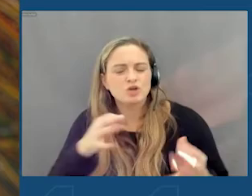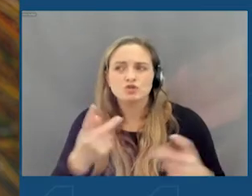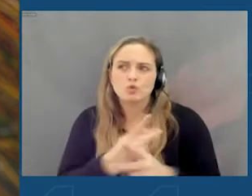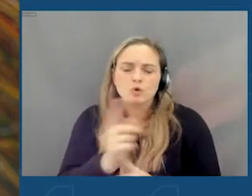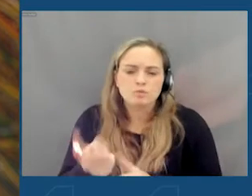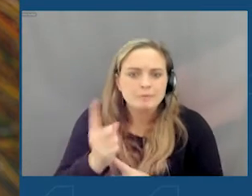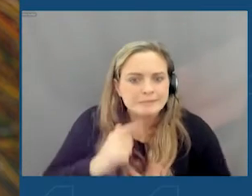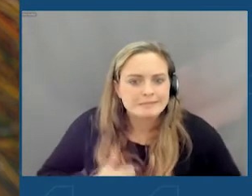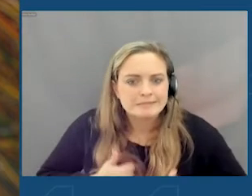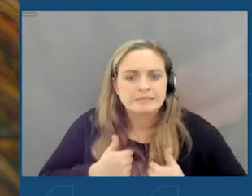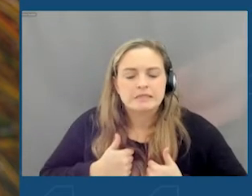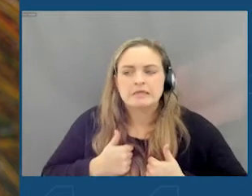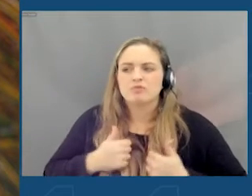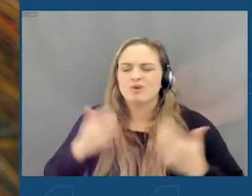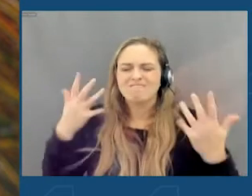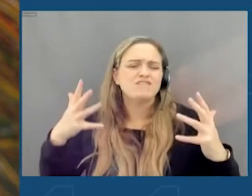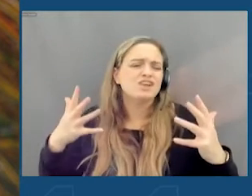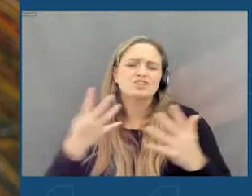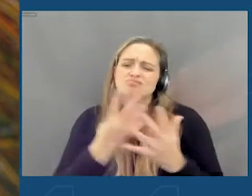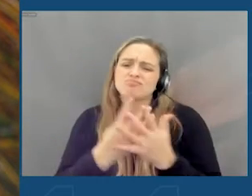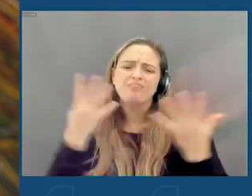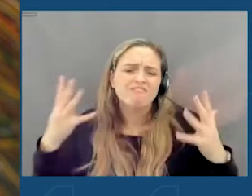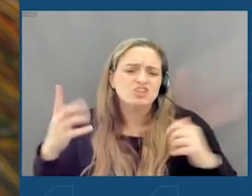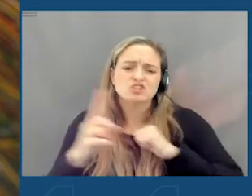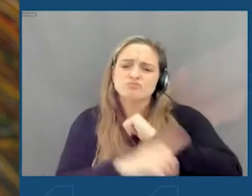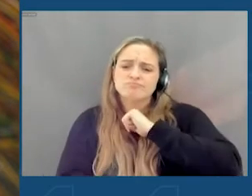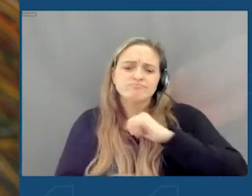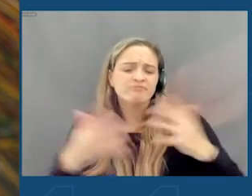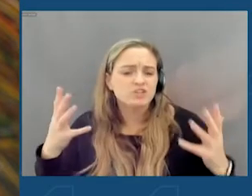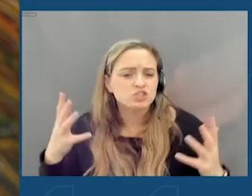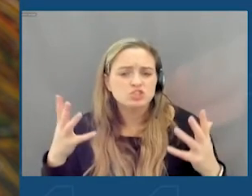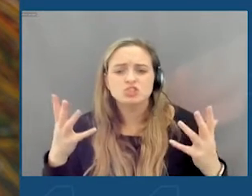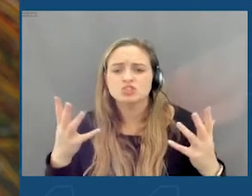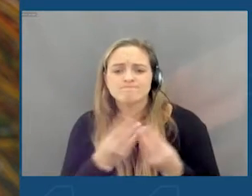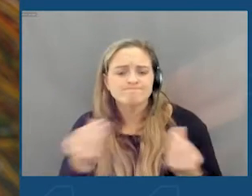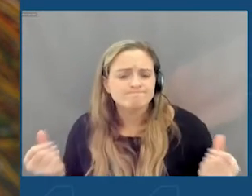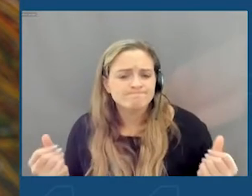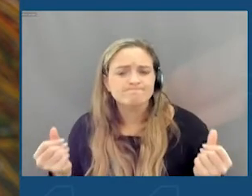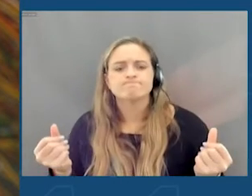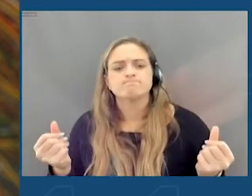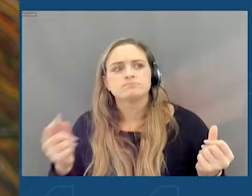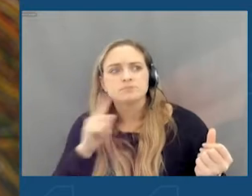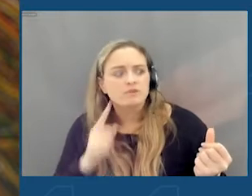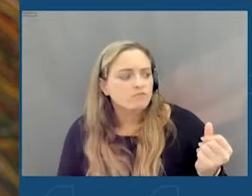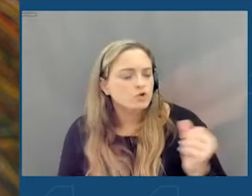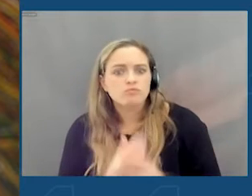life when they've paid their debt. We'll have that pathway for change and for growth and for renewal.